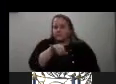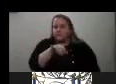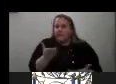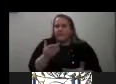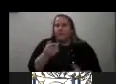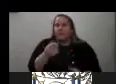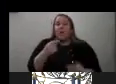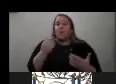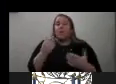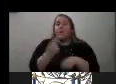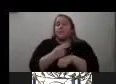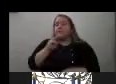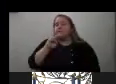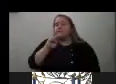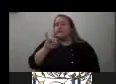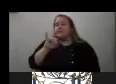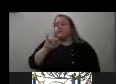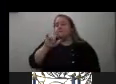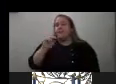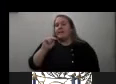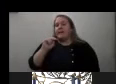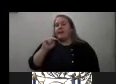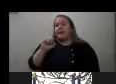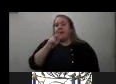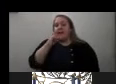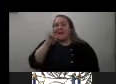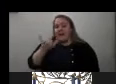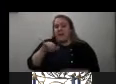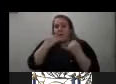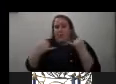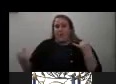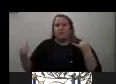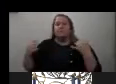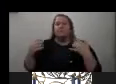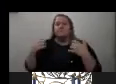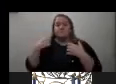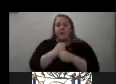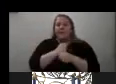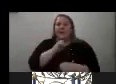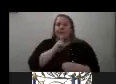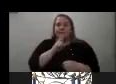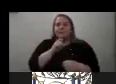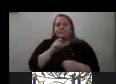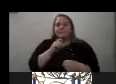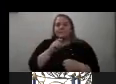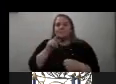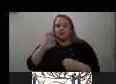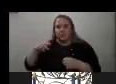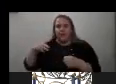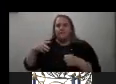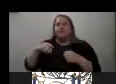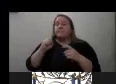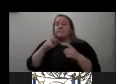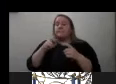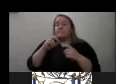take millinery wire and we take a metallic gold trim. We pull the stuffing out of the metallic gold tube and then